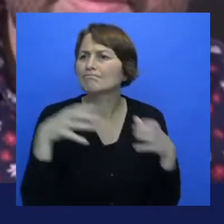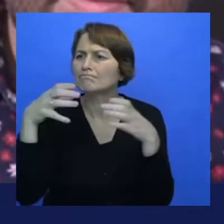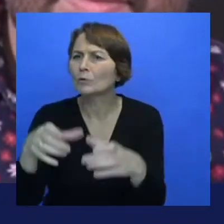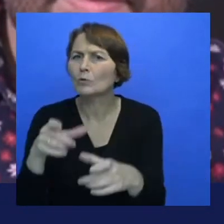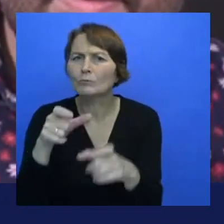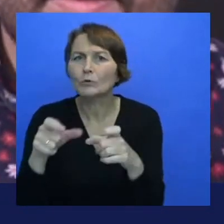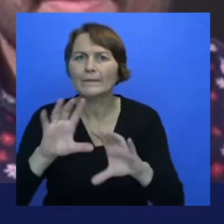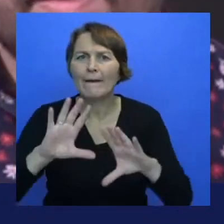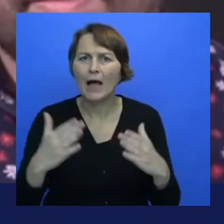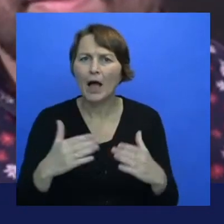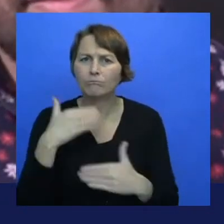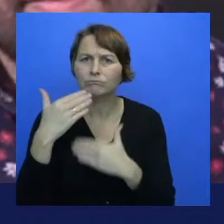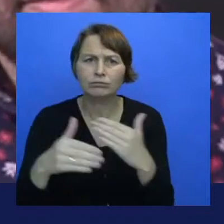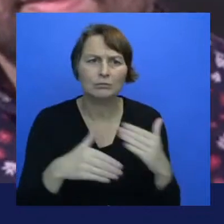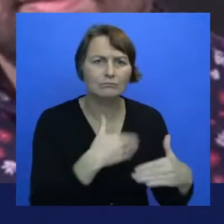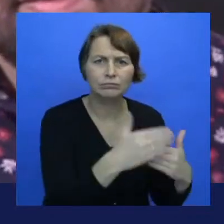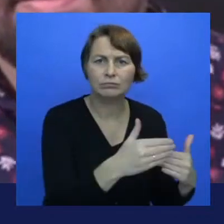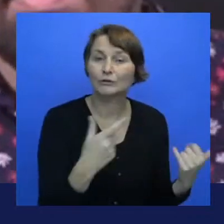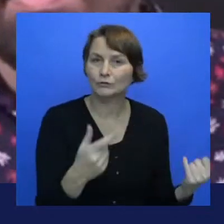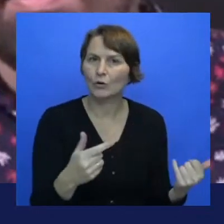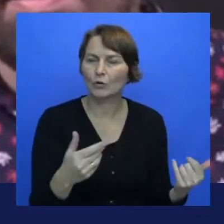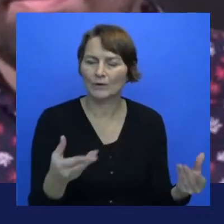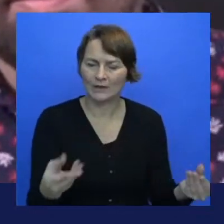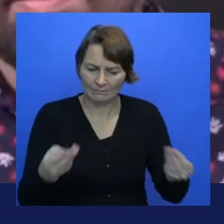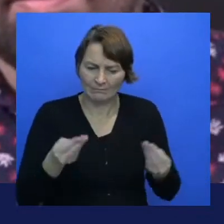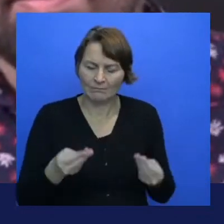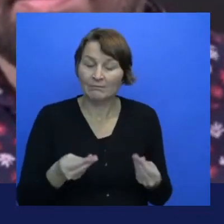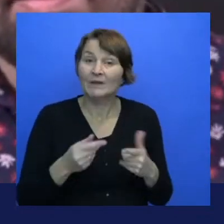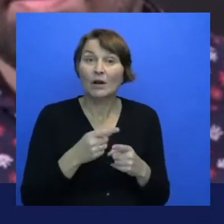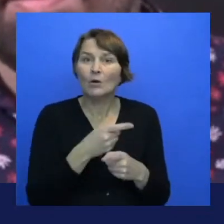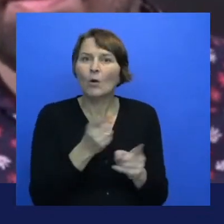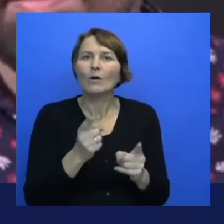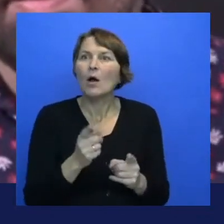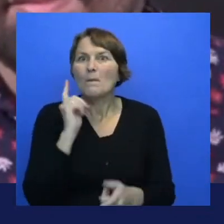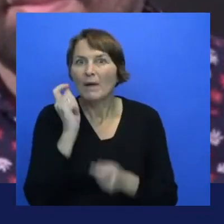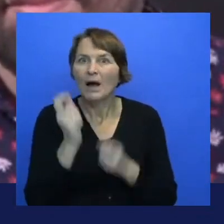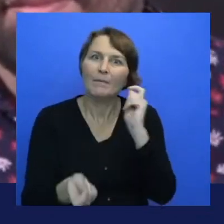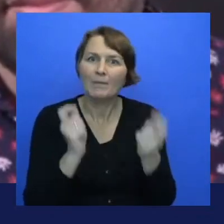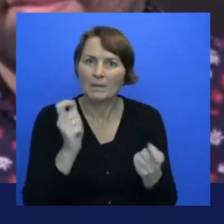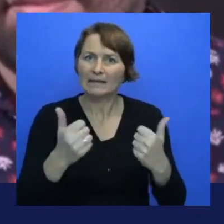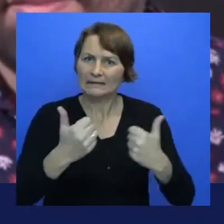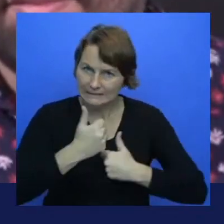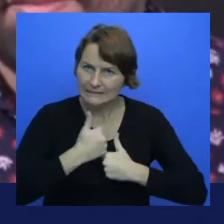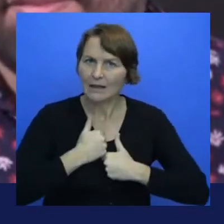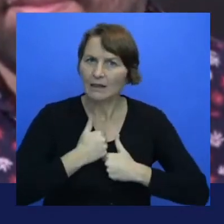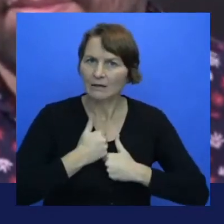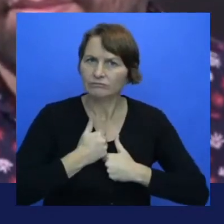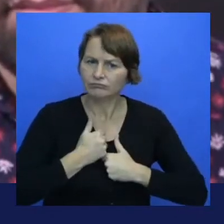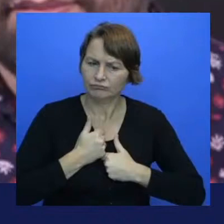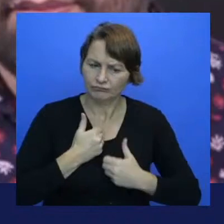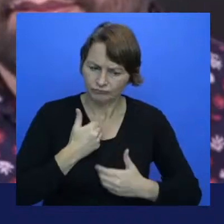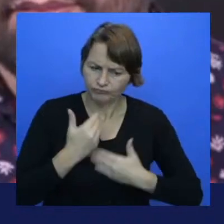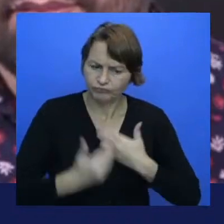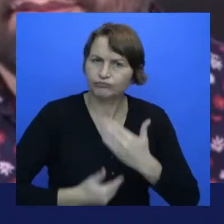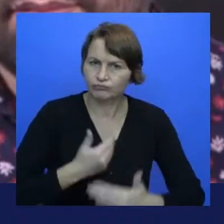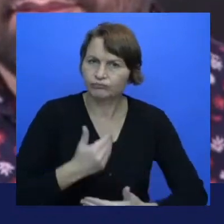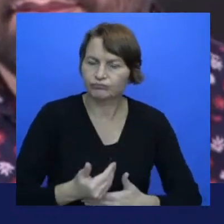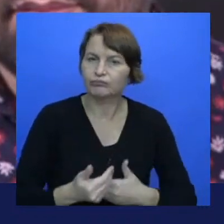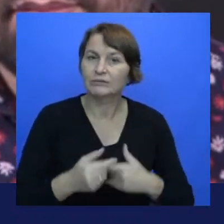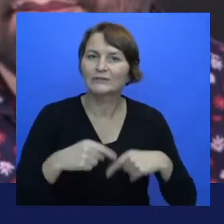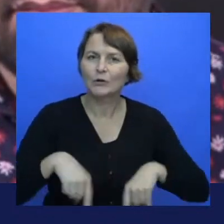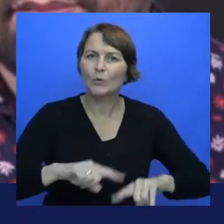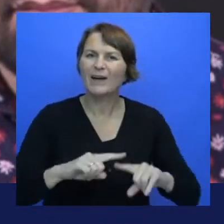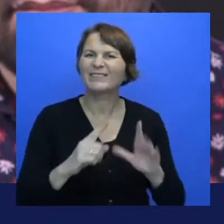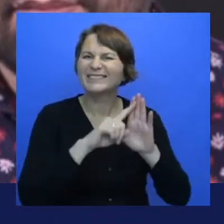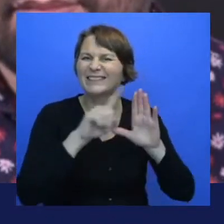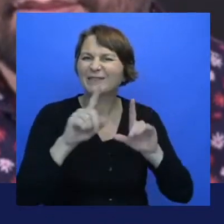that, you know, not only do we make available to our customers, but we practice it ourselves as we go and develop all of our own models. We've put a series of